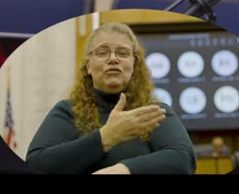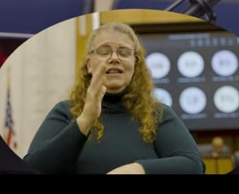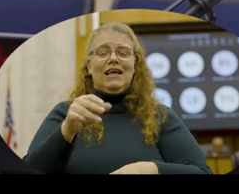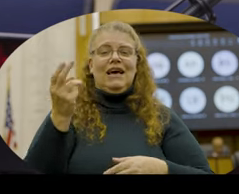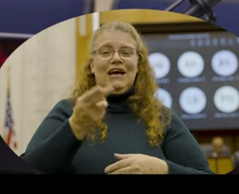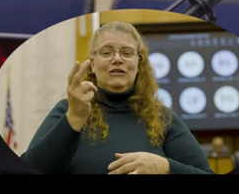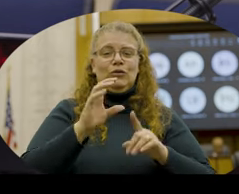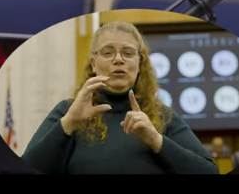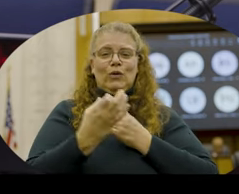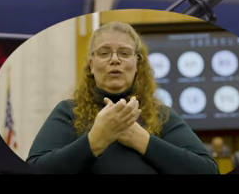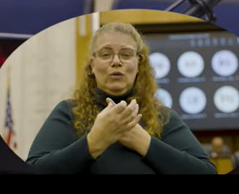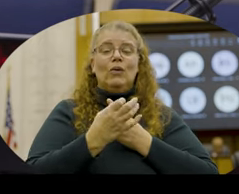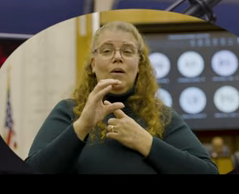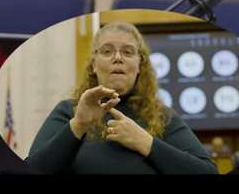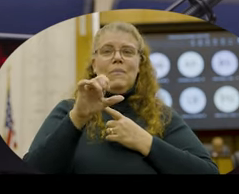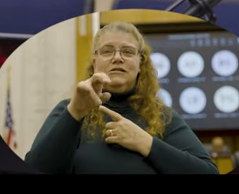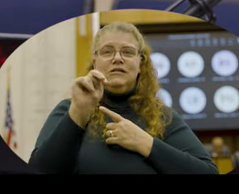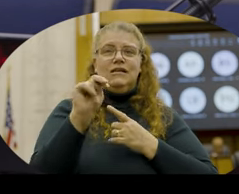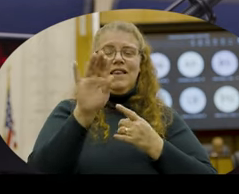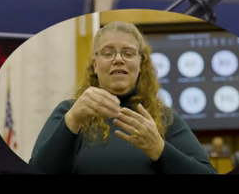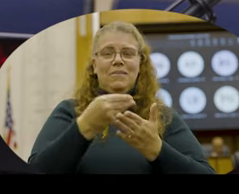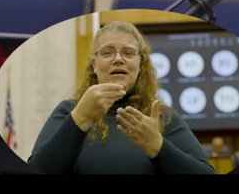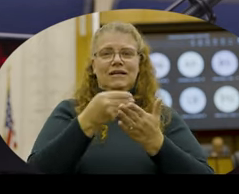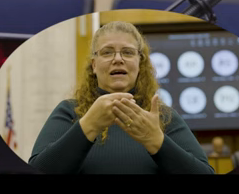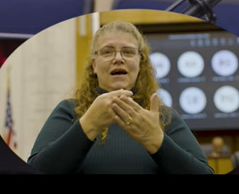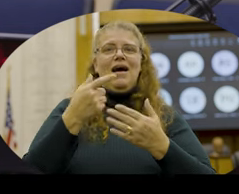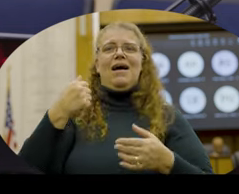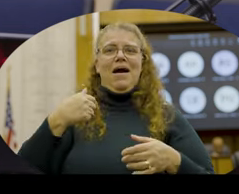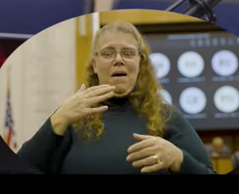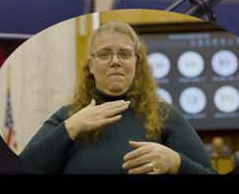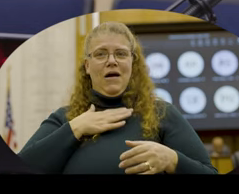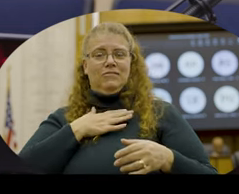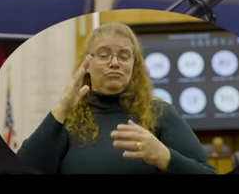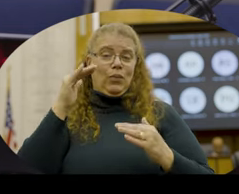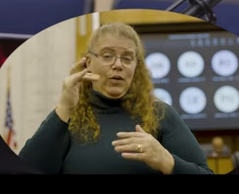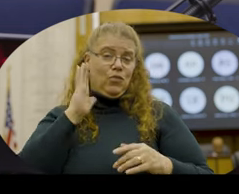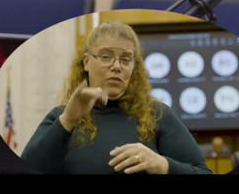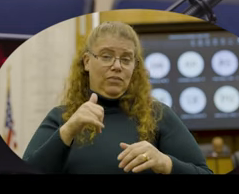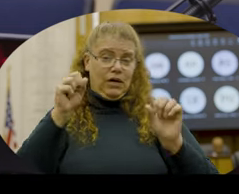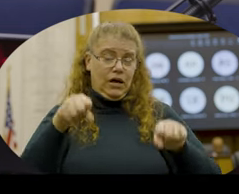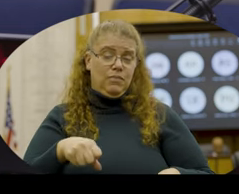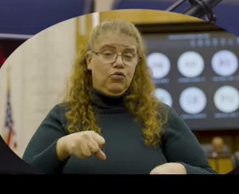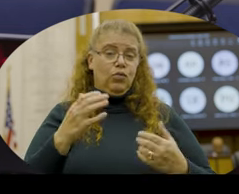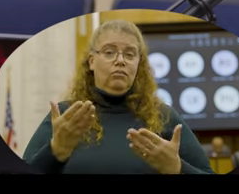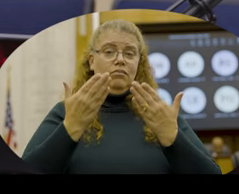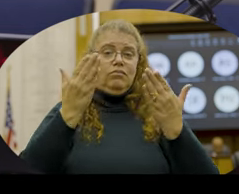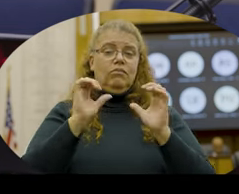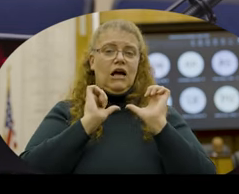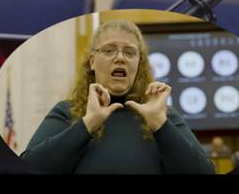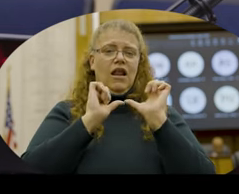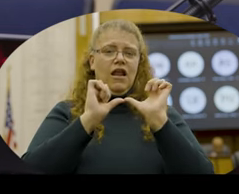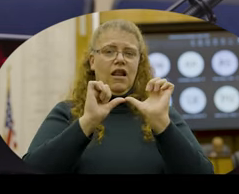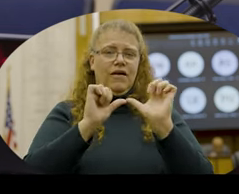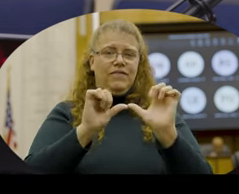and new construction. Additionally, we know that many residents rely on public transportation to get